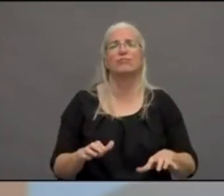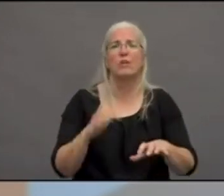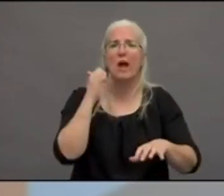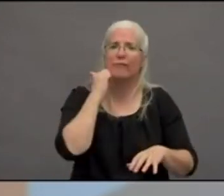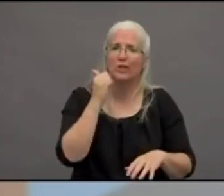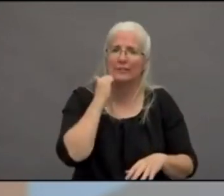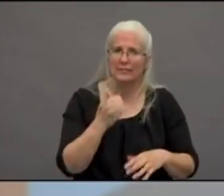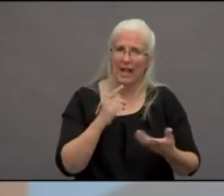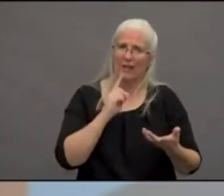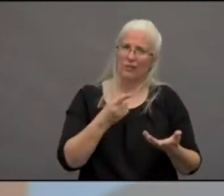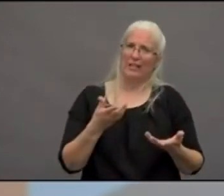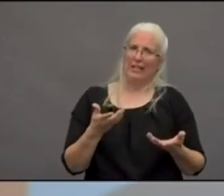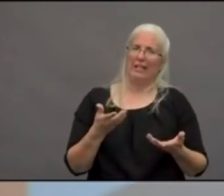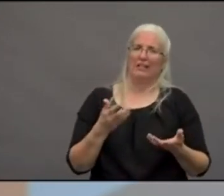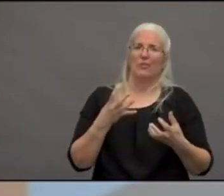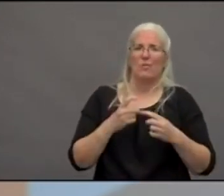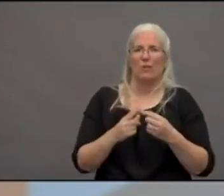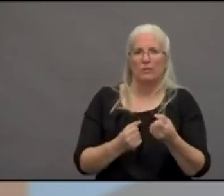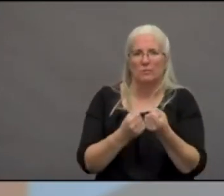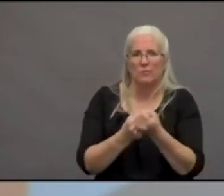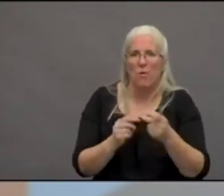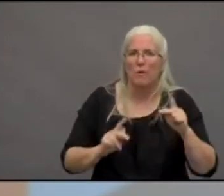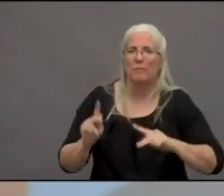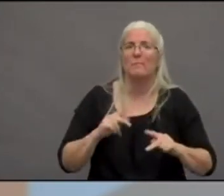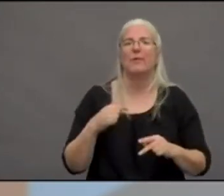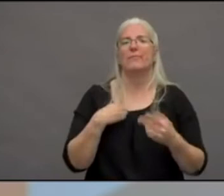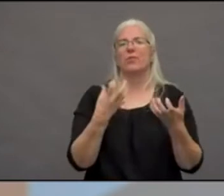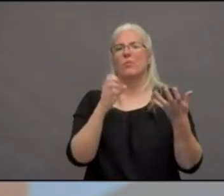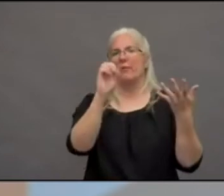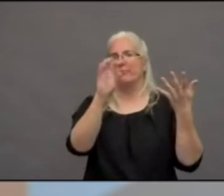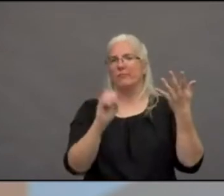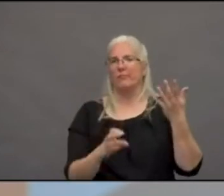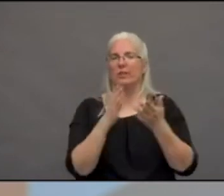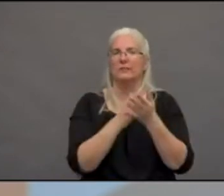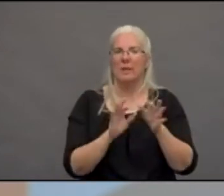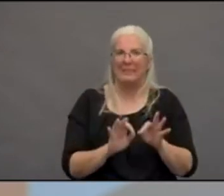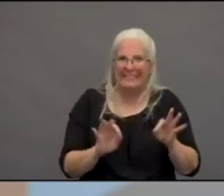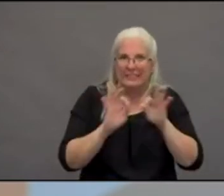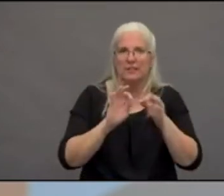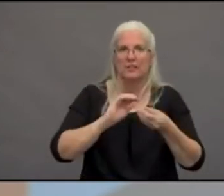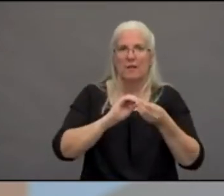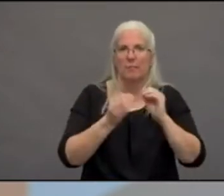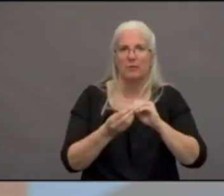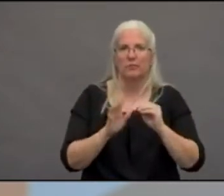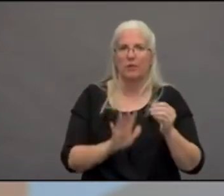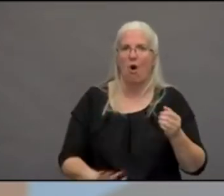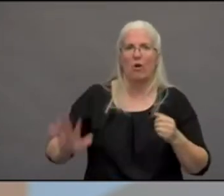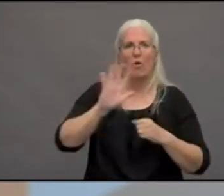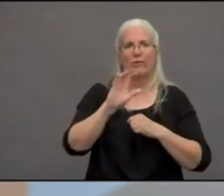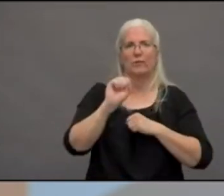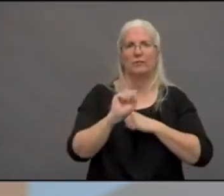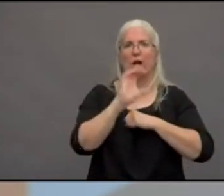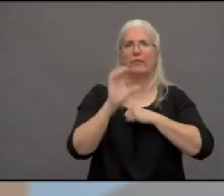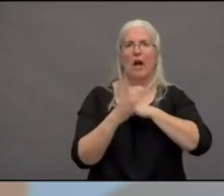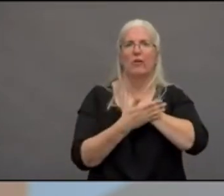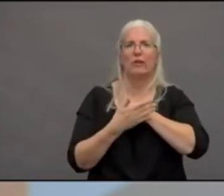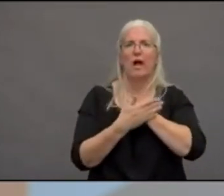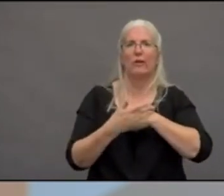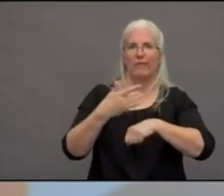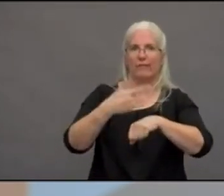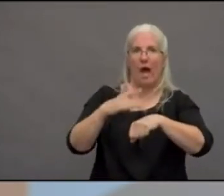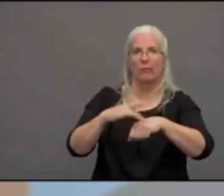We just want to leave you with a few important numbers. There are providers all over Santa Clara County who are available right now to support